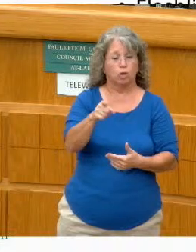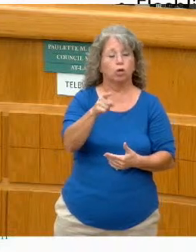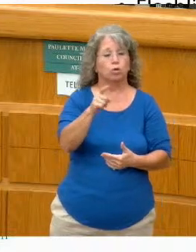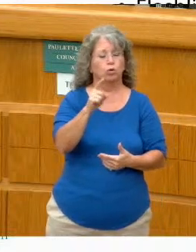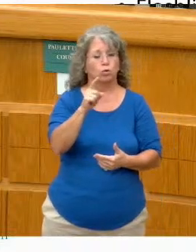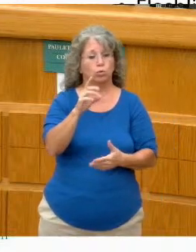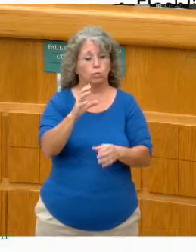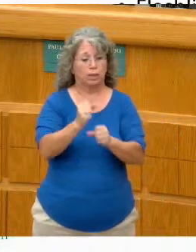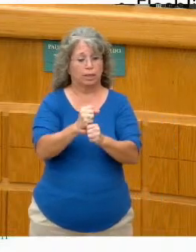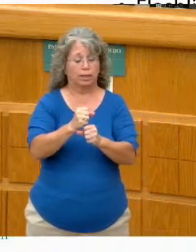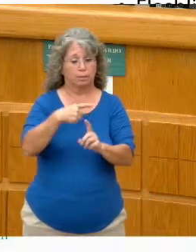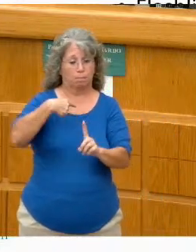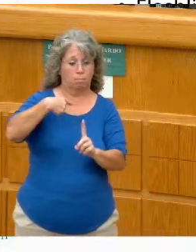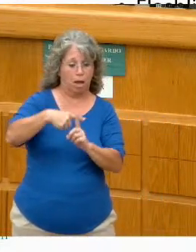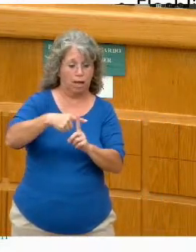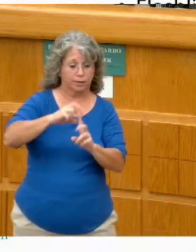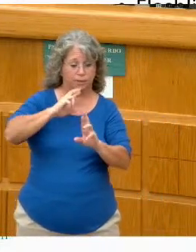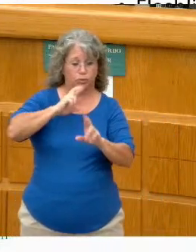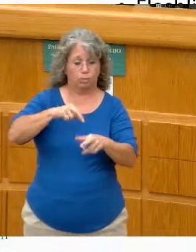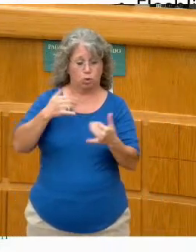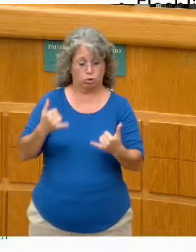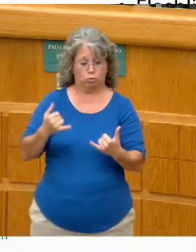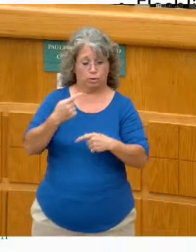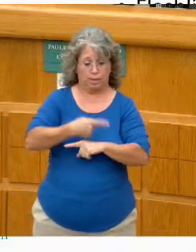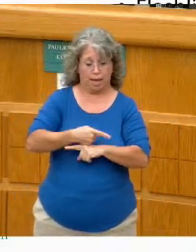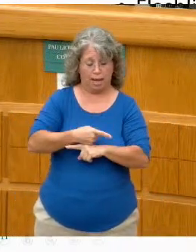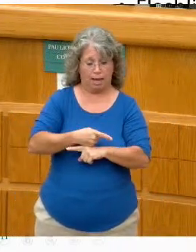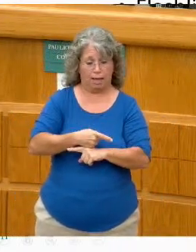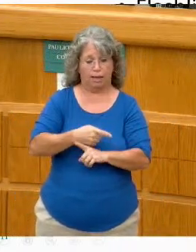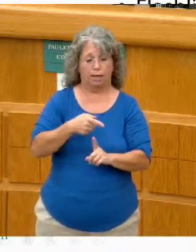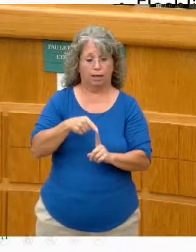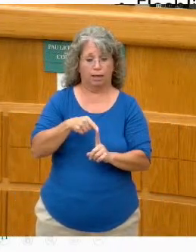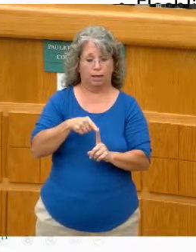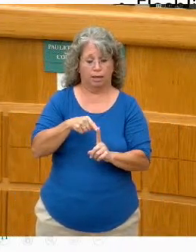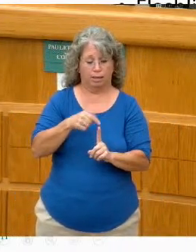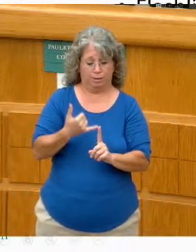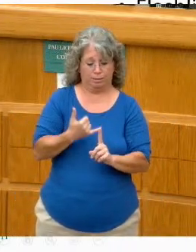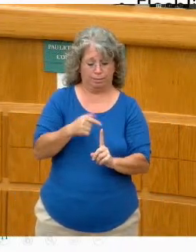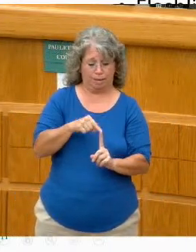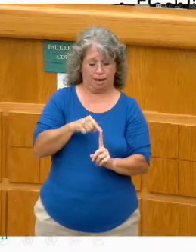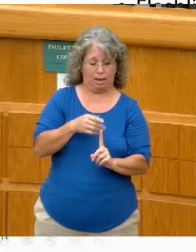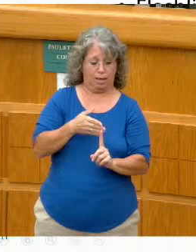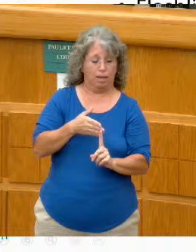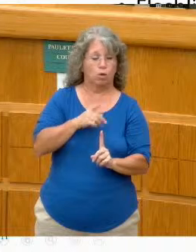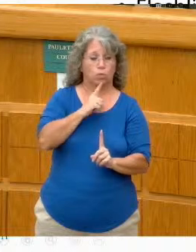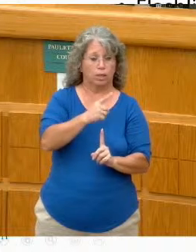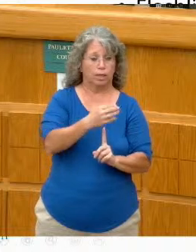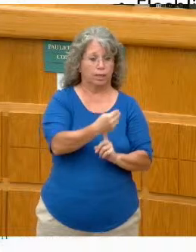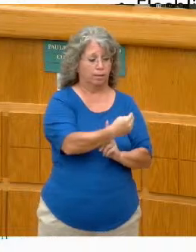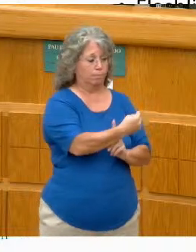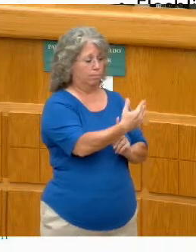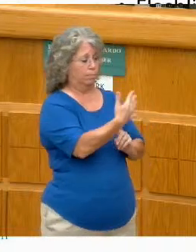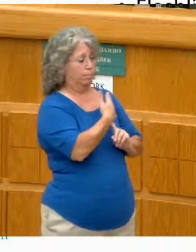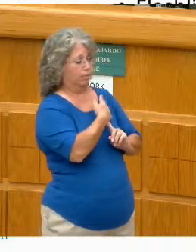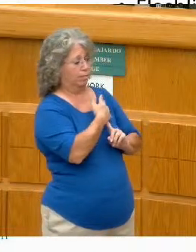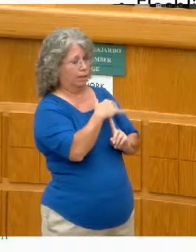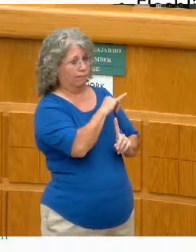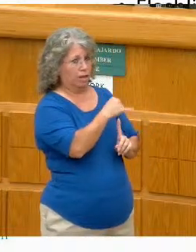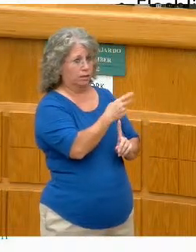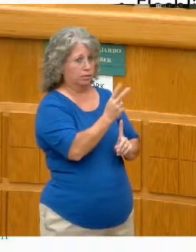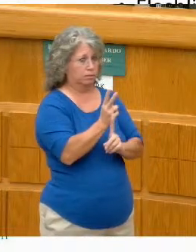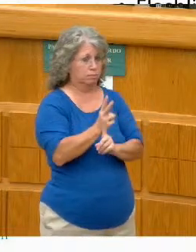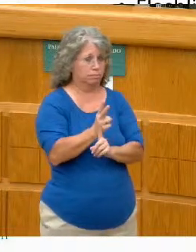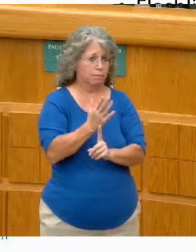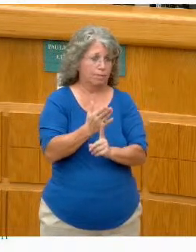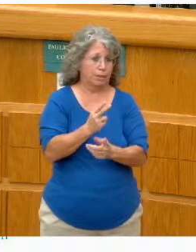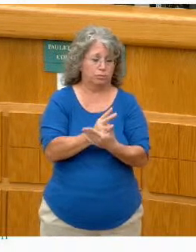statistic like the ones that we're showing until a week and a half from now. But the cell phone data can let us know what's happening in a much shorter term